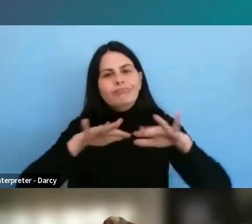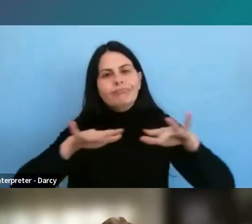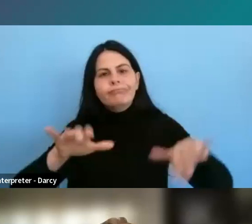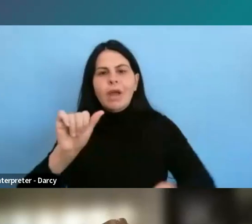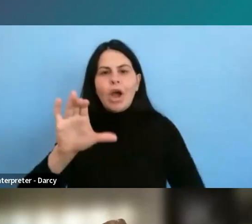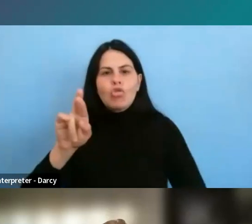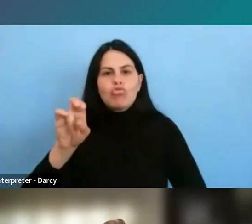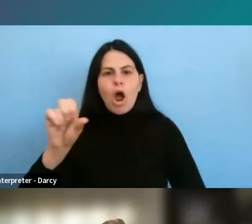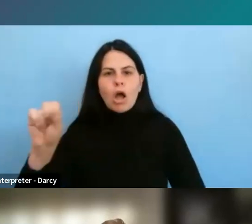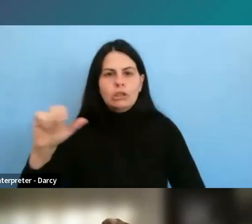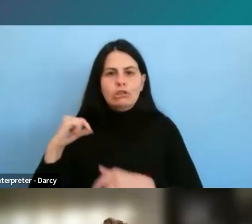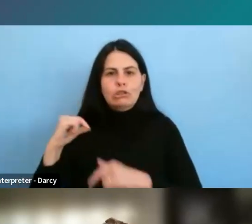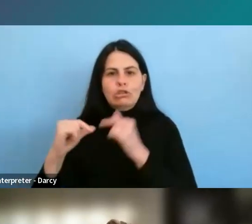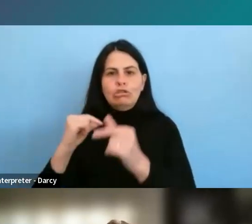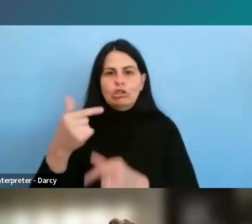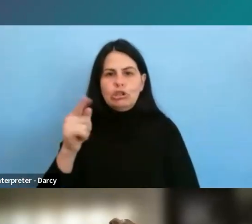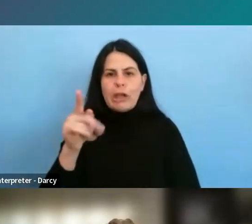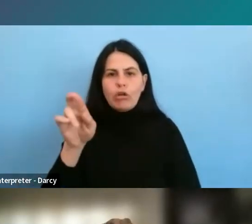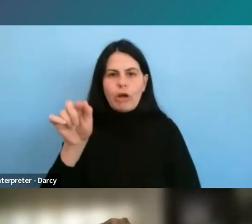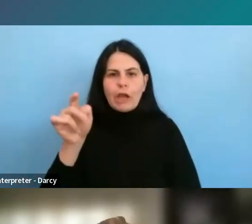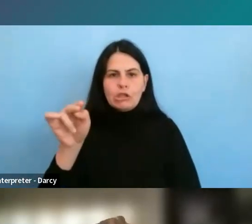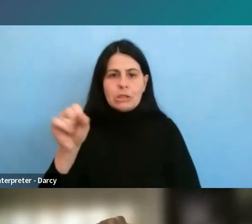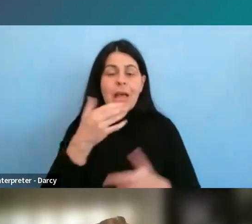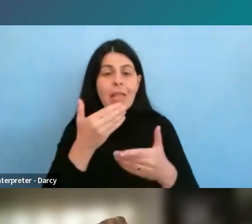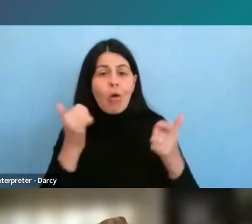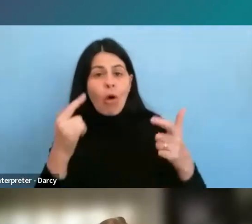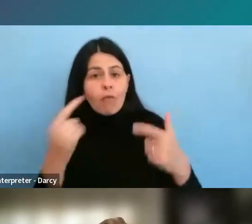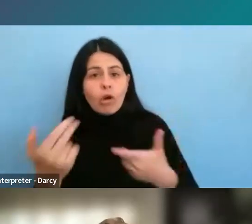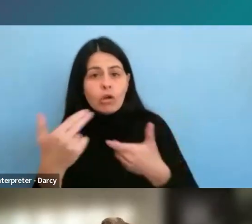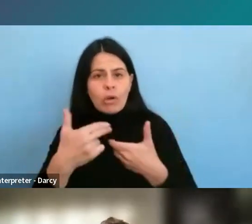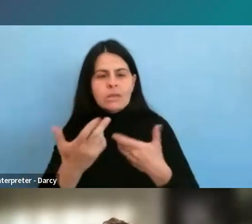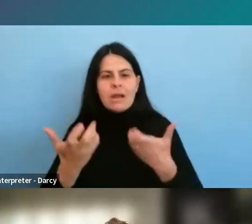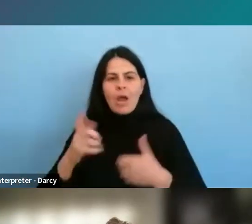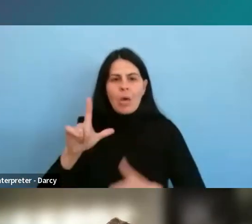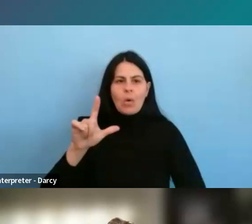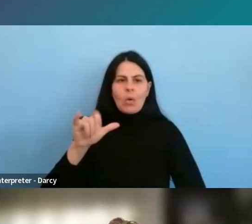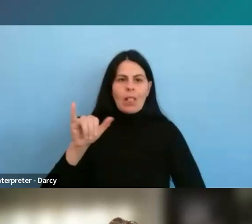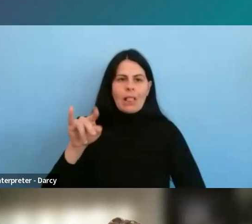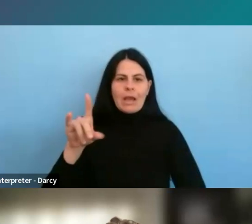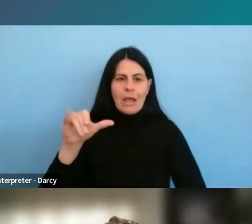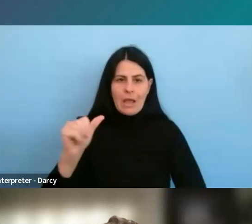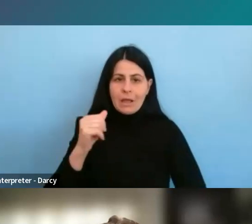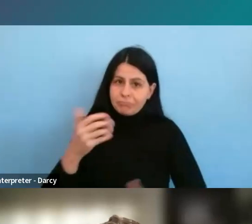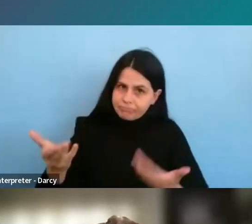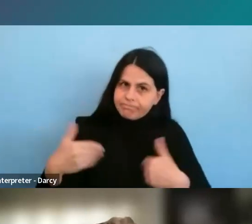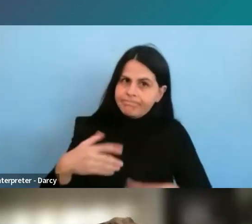joining us. And Lydia, I'd love for you to kick us off. Clearly, care is something that will impact all of